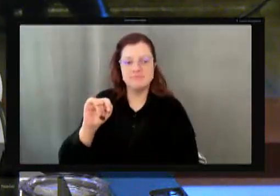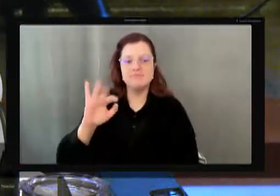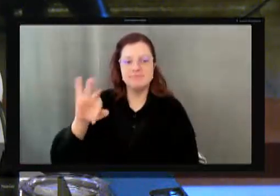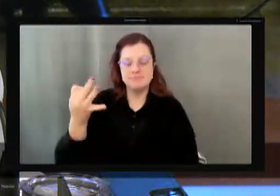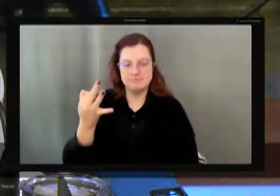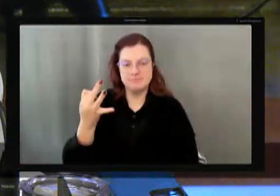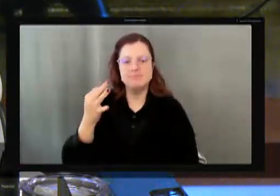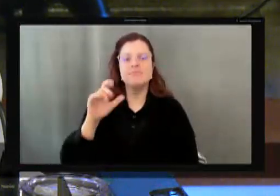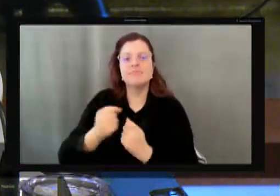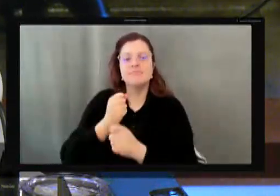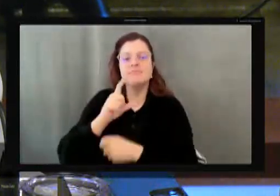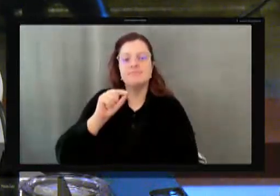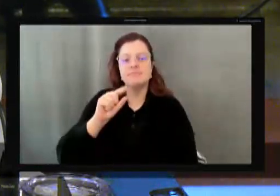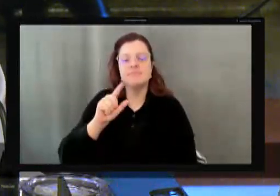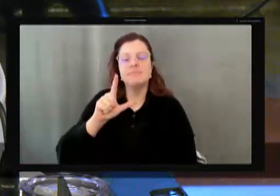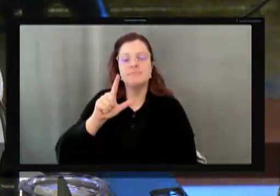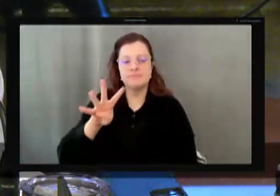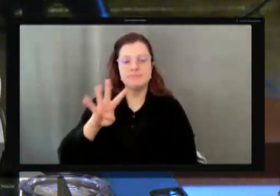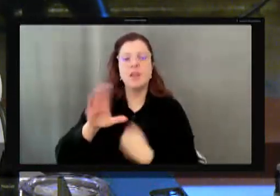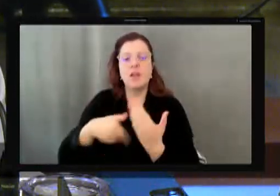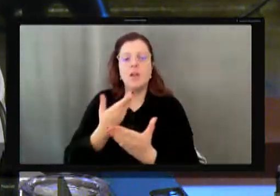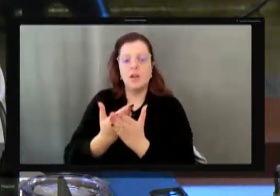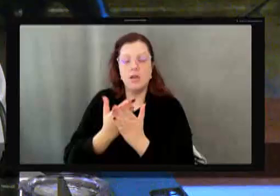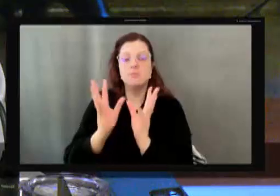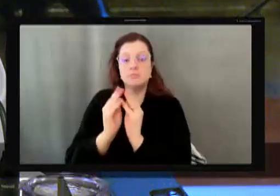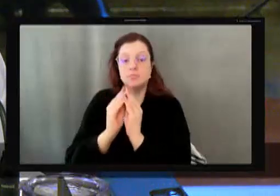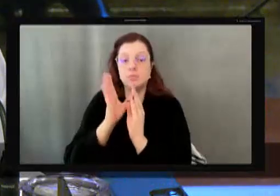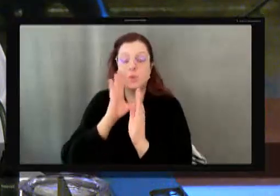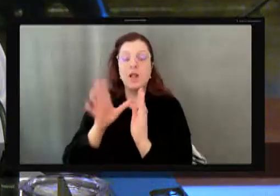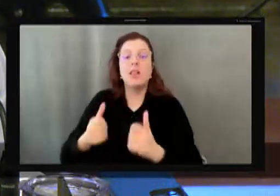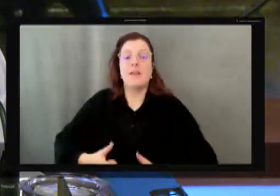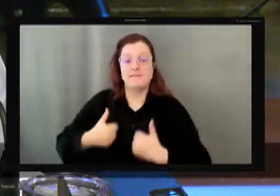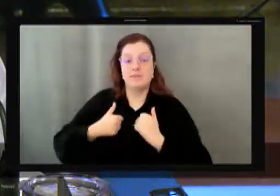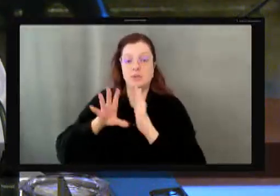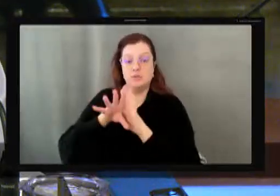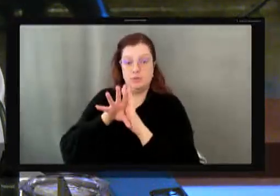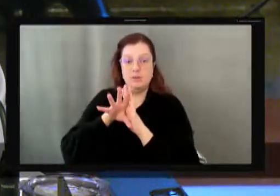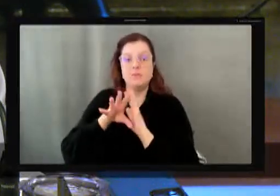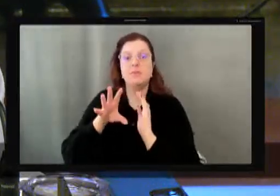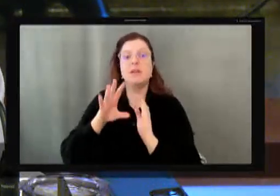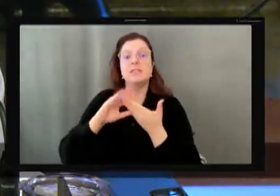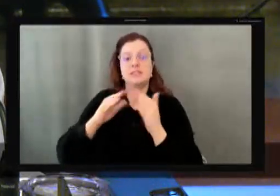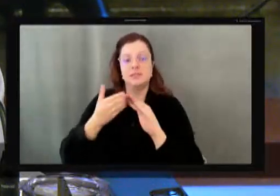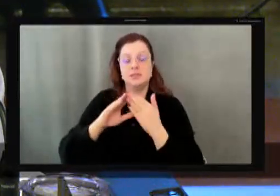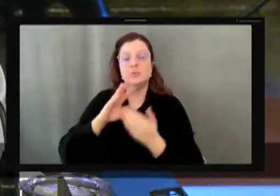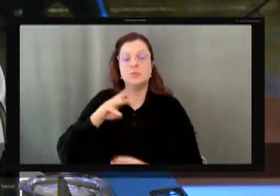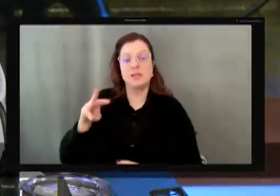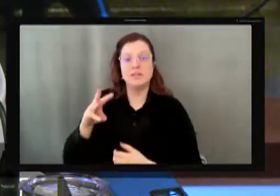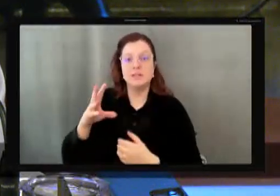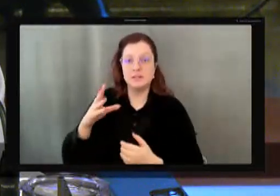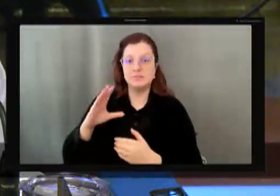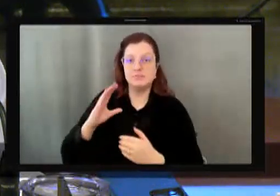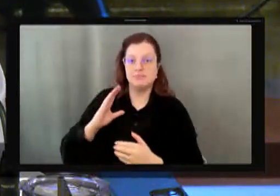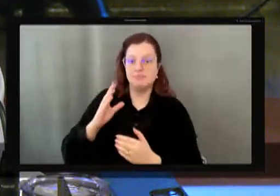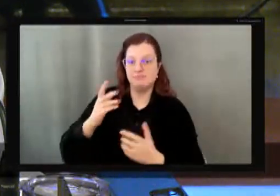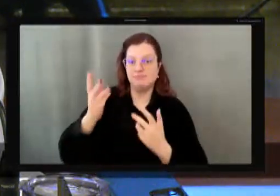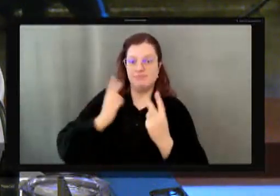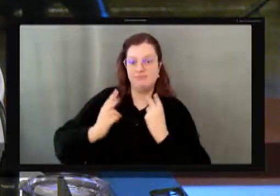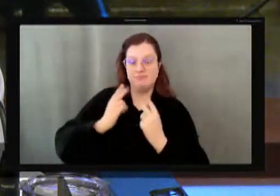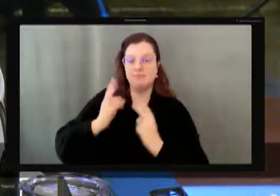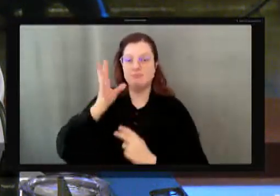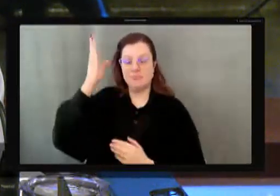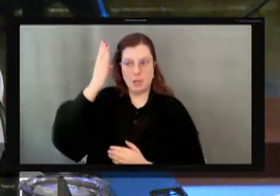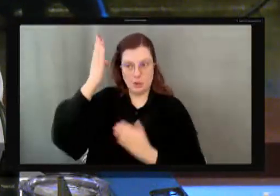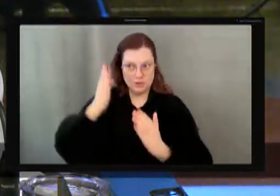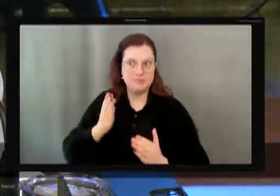website, and for guest speakers who join us at the table, please do not turn your microphones off. Our first order of business is roll call. Would